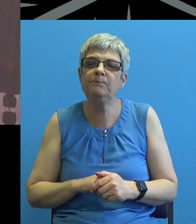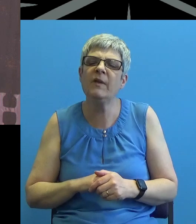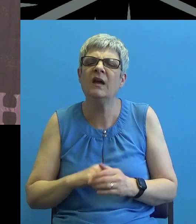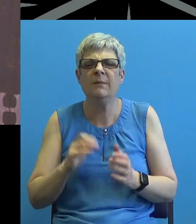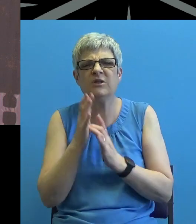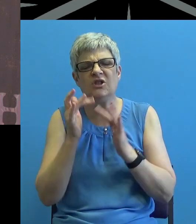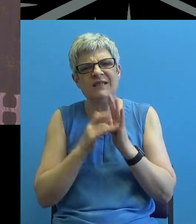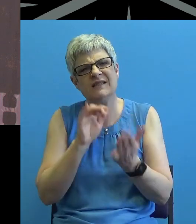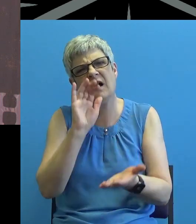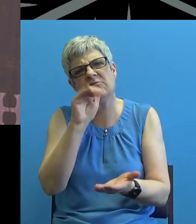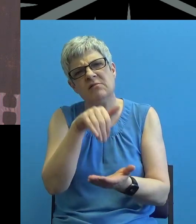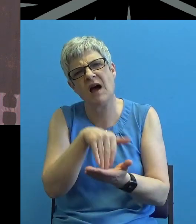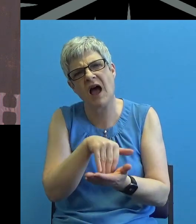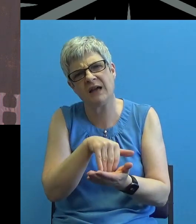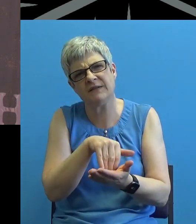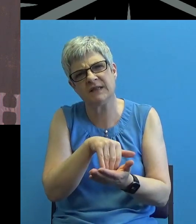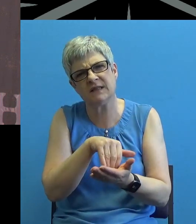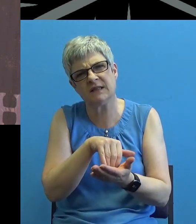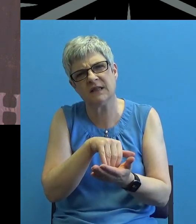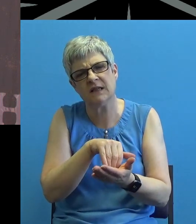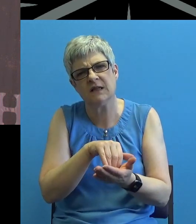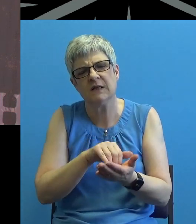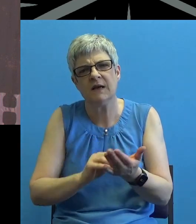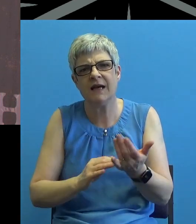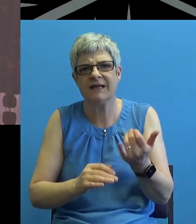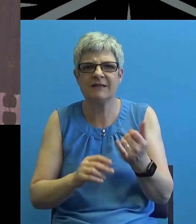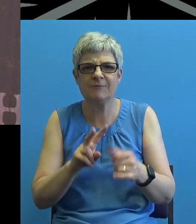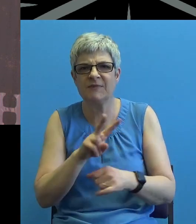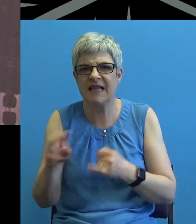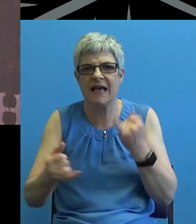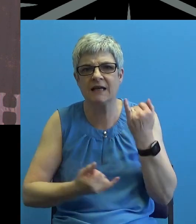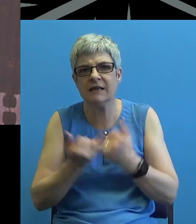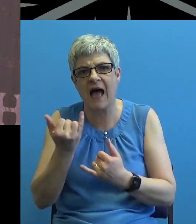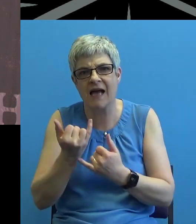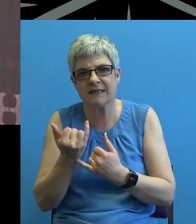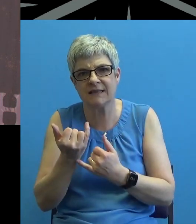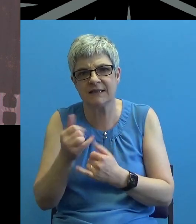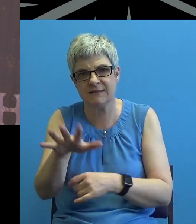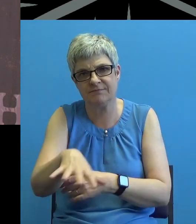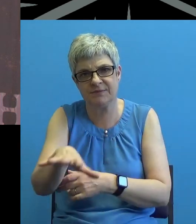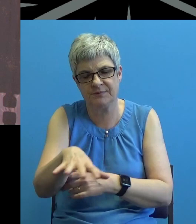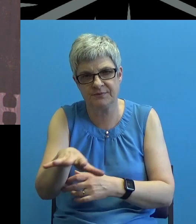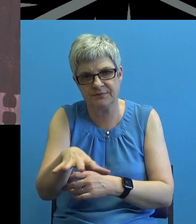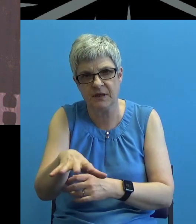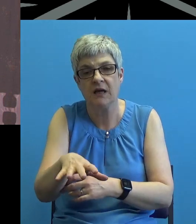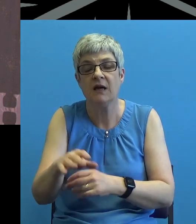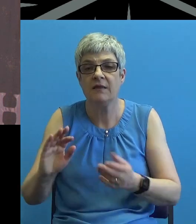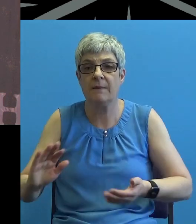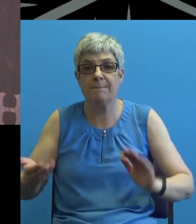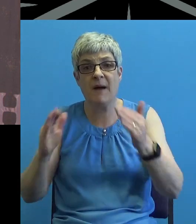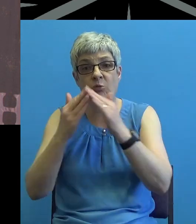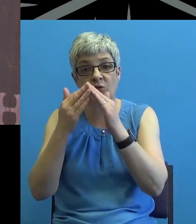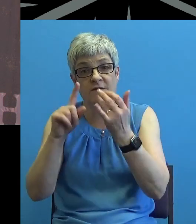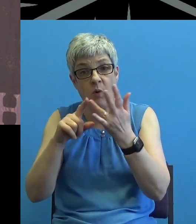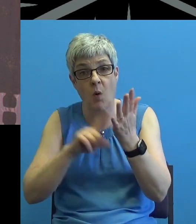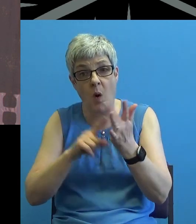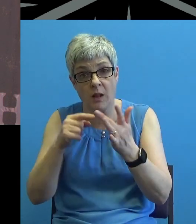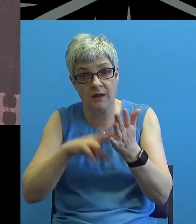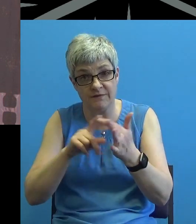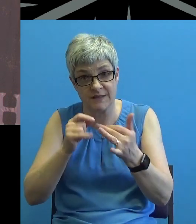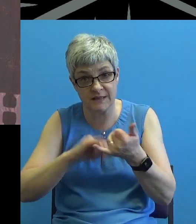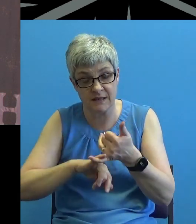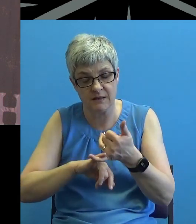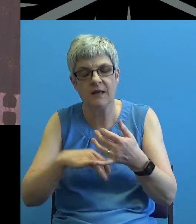But as Jesus arrives at his penultimate destination, the Mount of Olives, he begins his